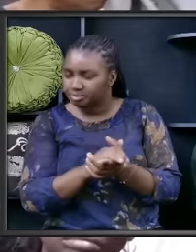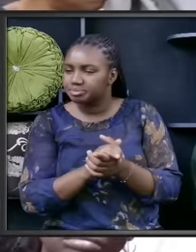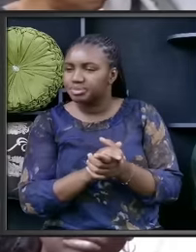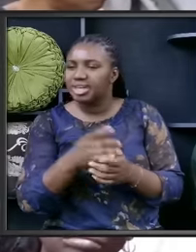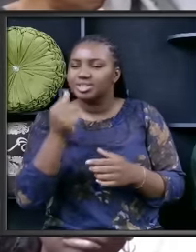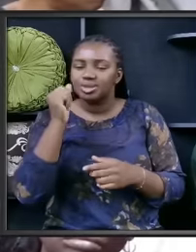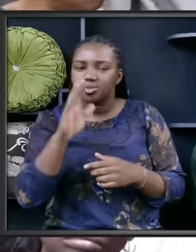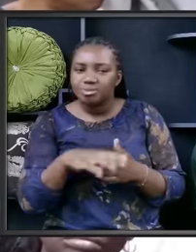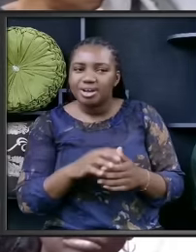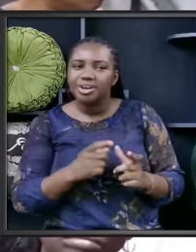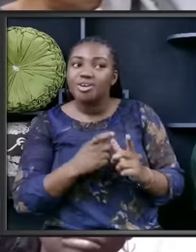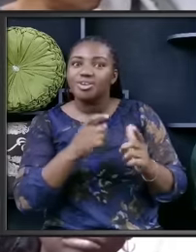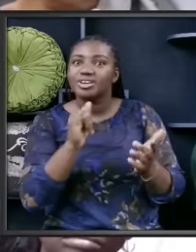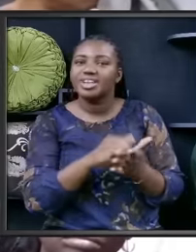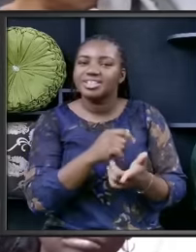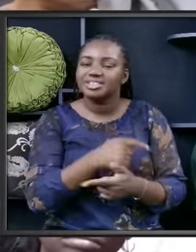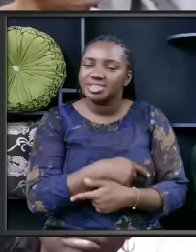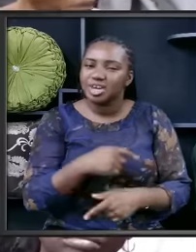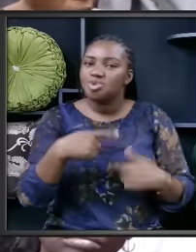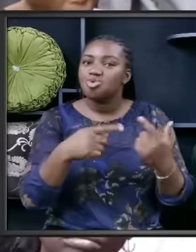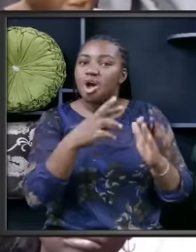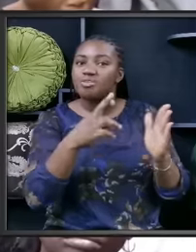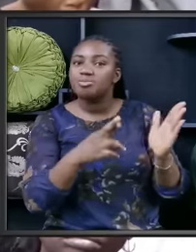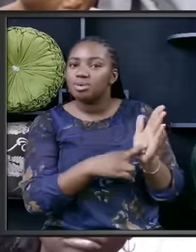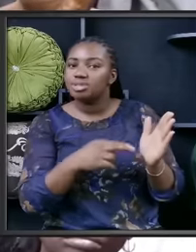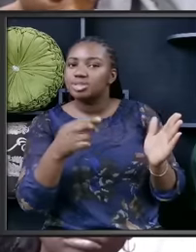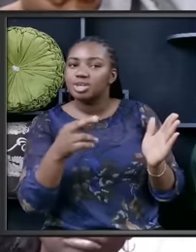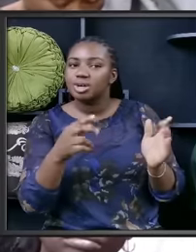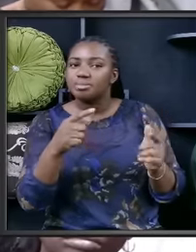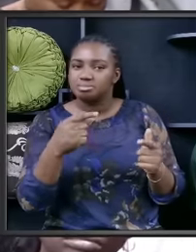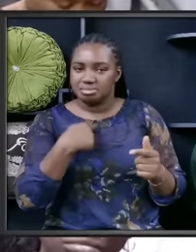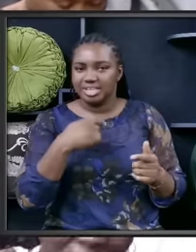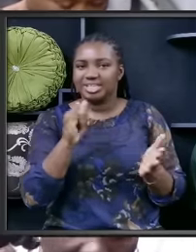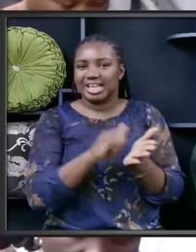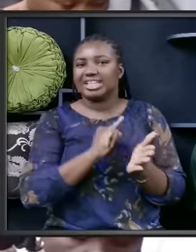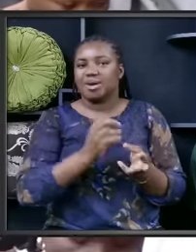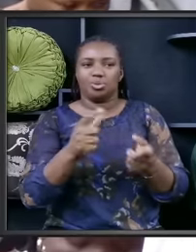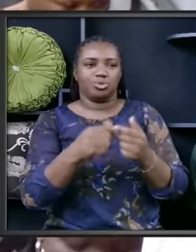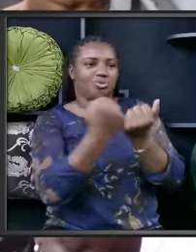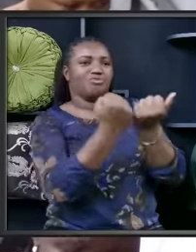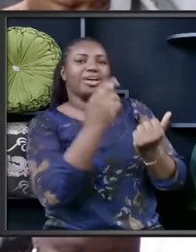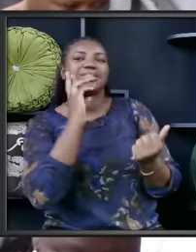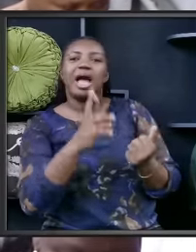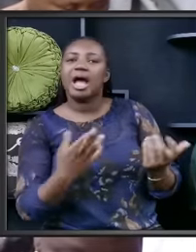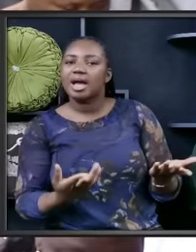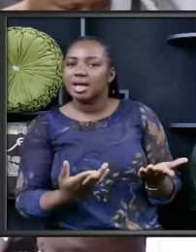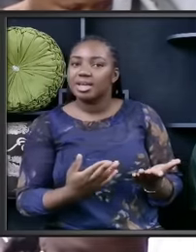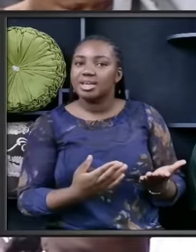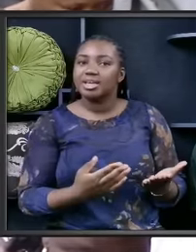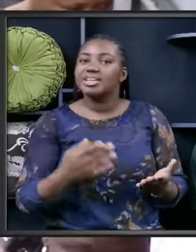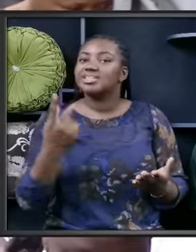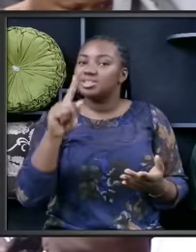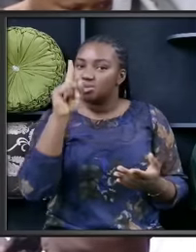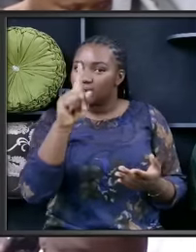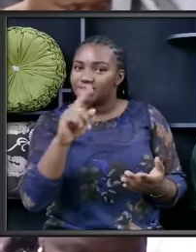woman come run that day, go report me to one woman, say I won't fight them for cars. So now like that, now the one where they